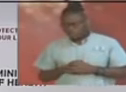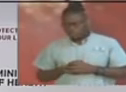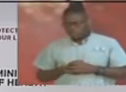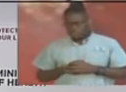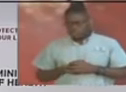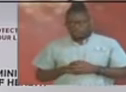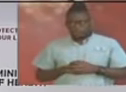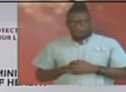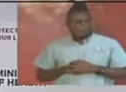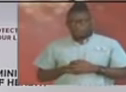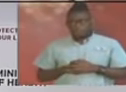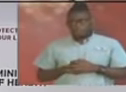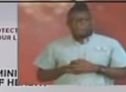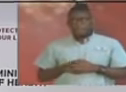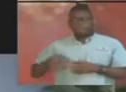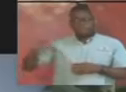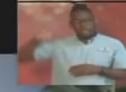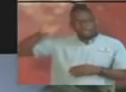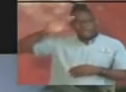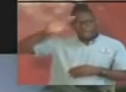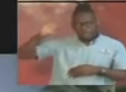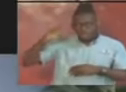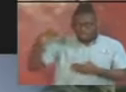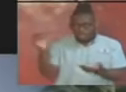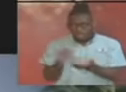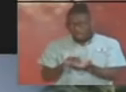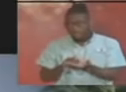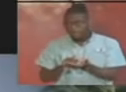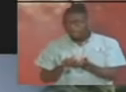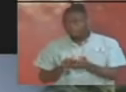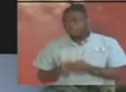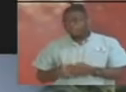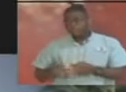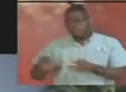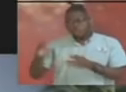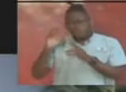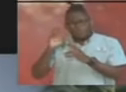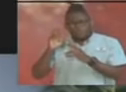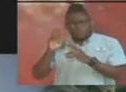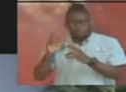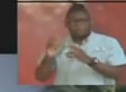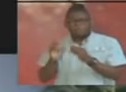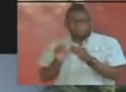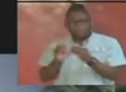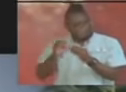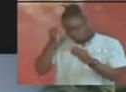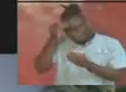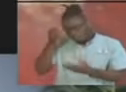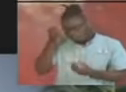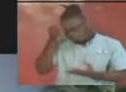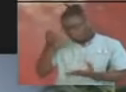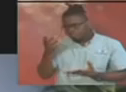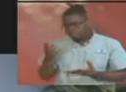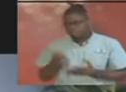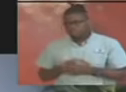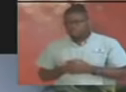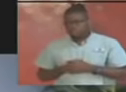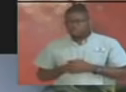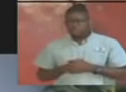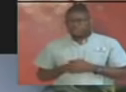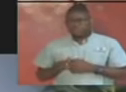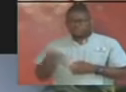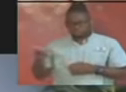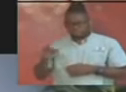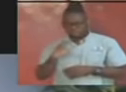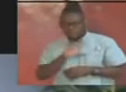Hello again. Just hoping for an update. Have we been updated at all from the police or national